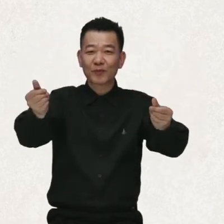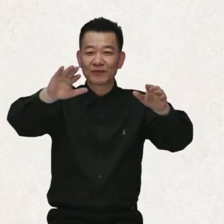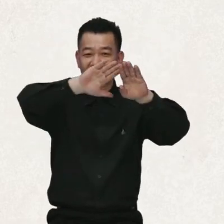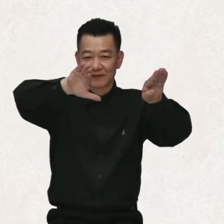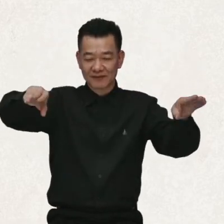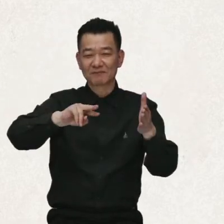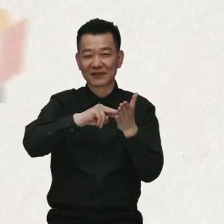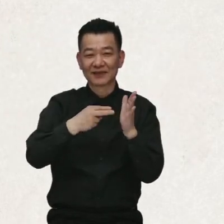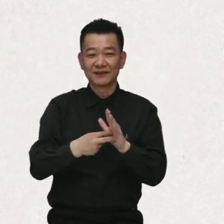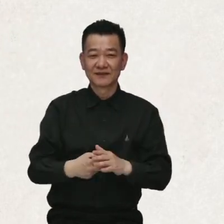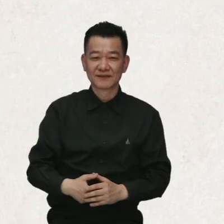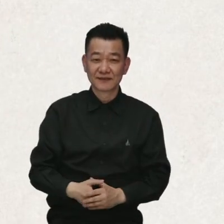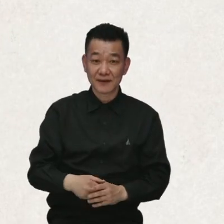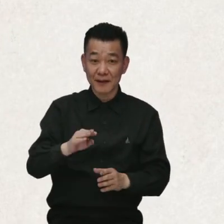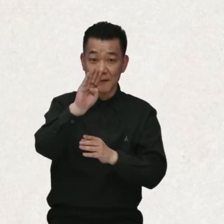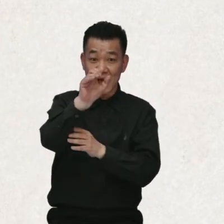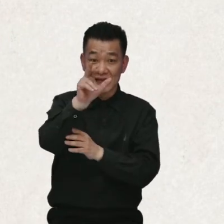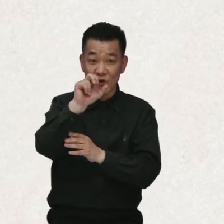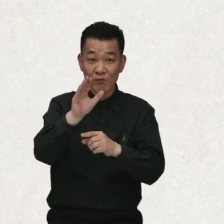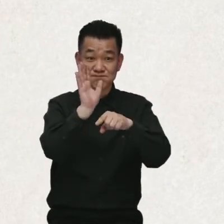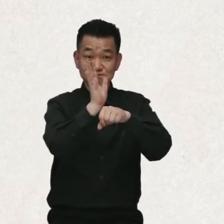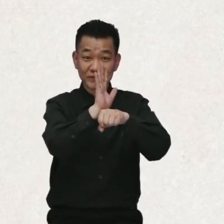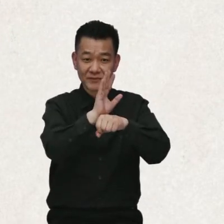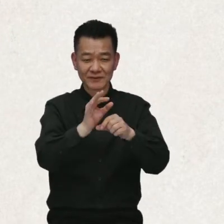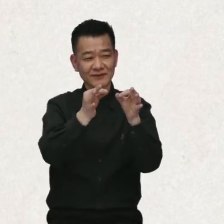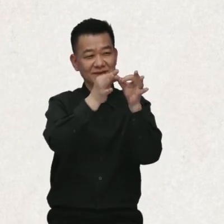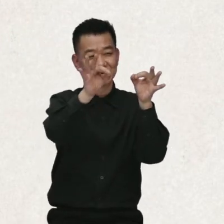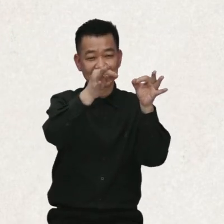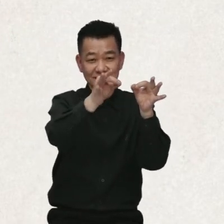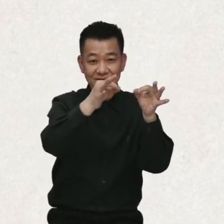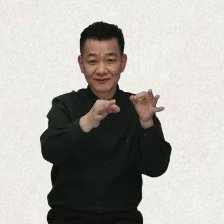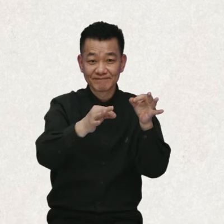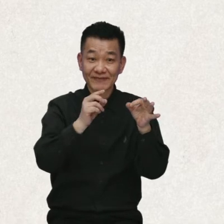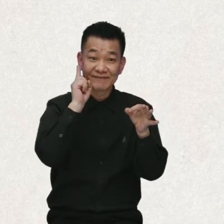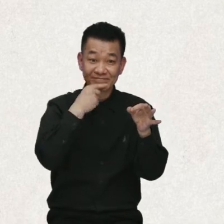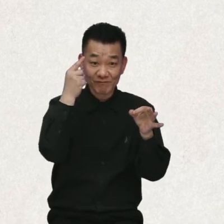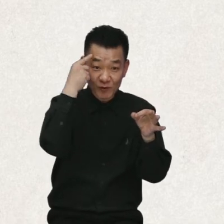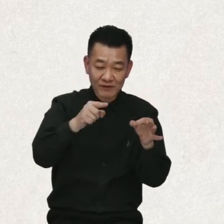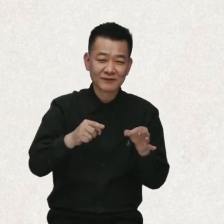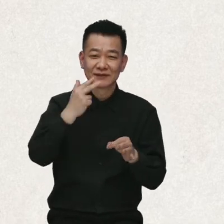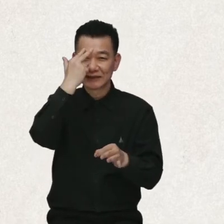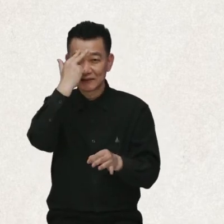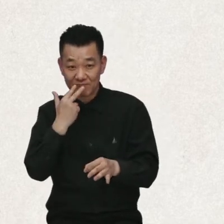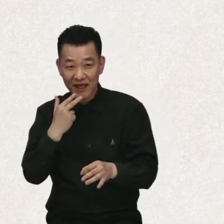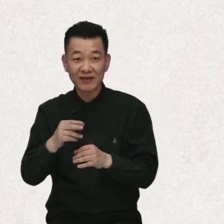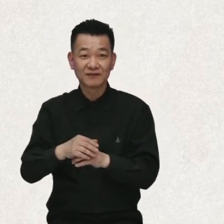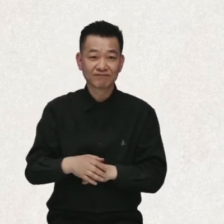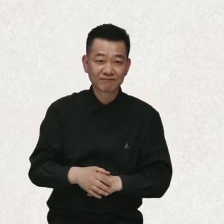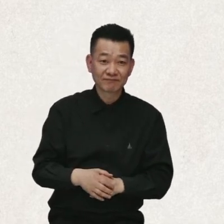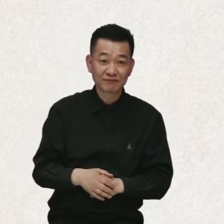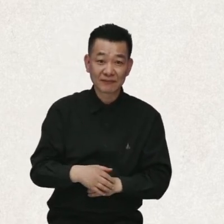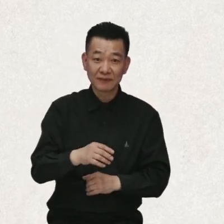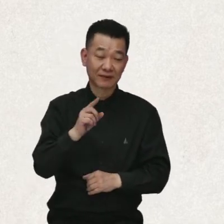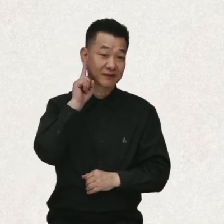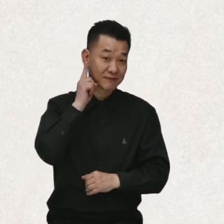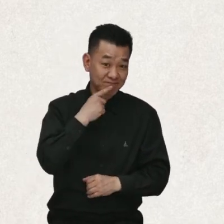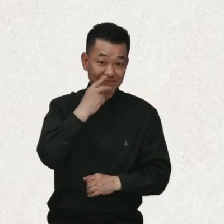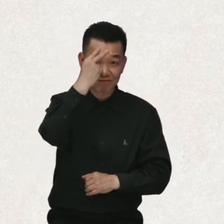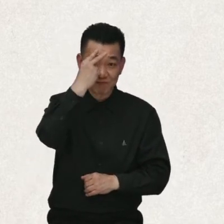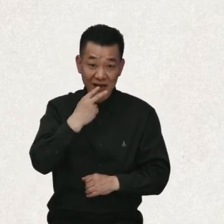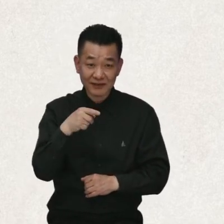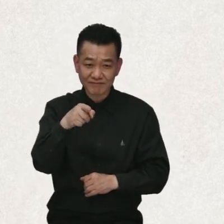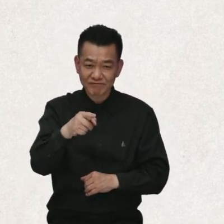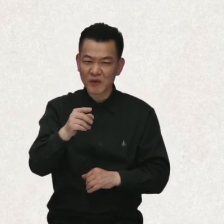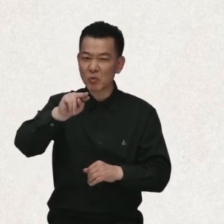well. A barrier-free movie means that there are subtitles and audio description, so persons with visual